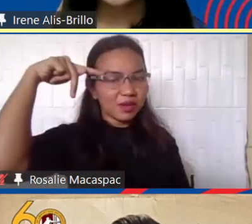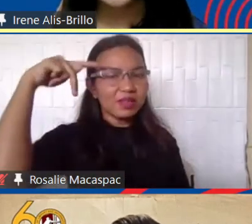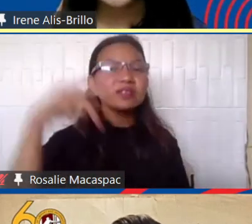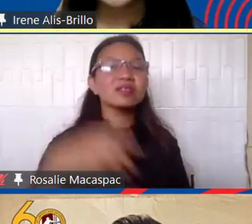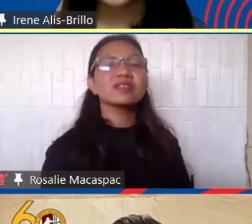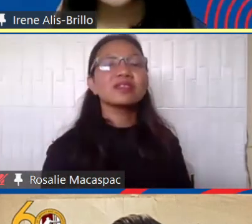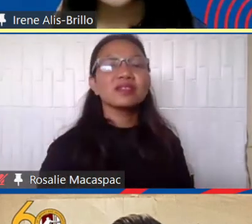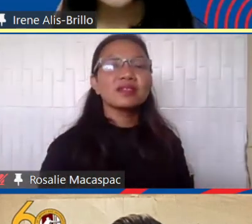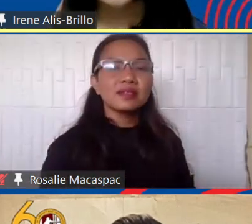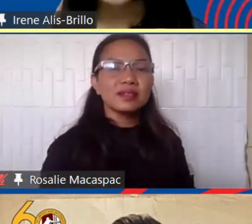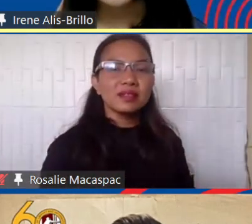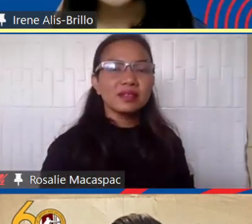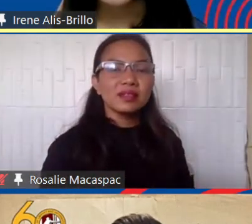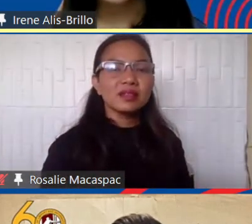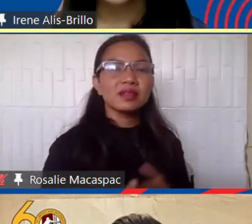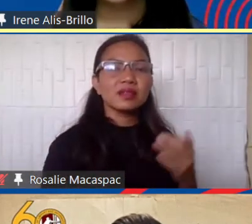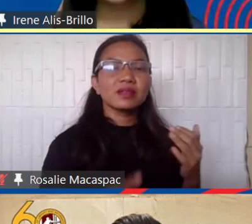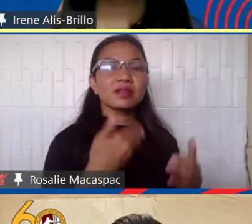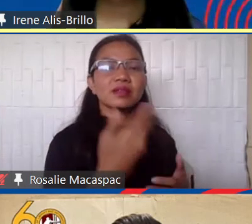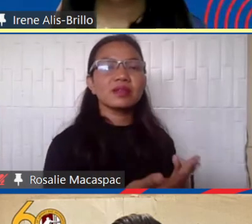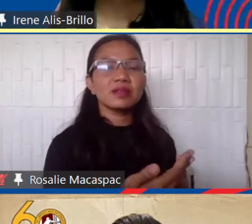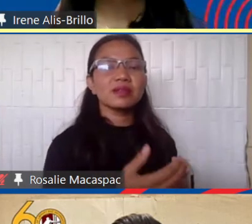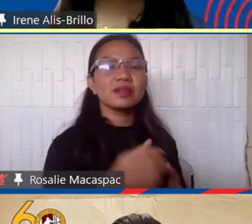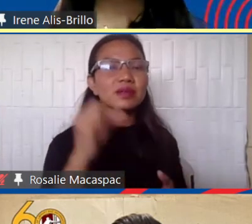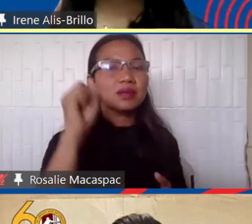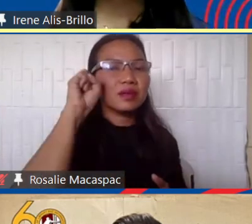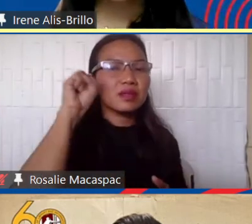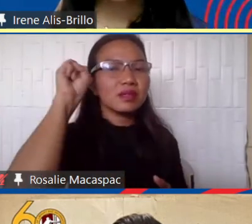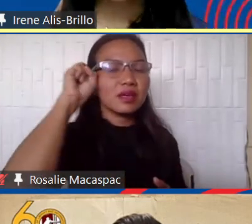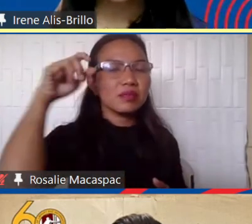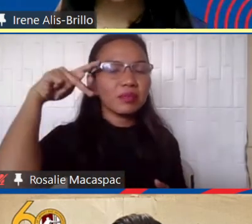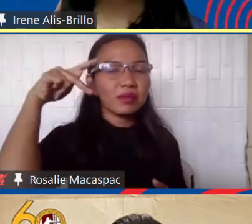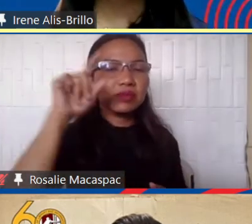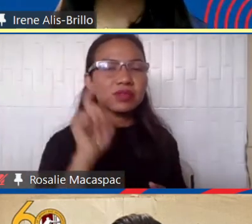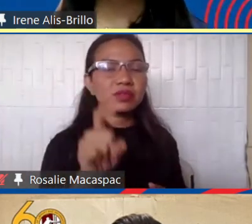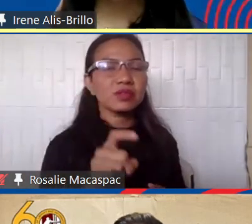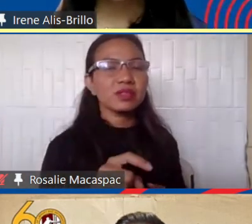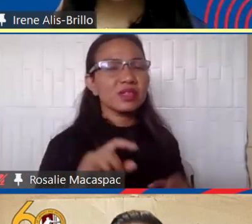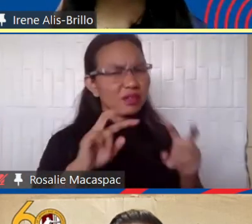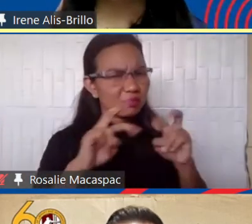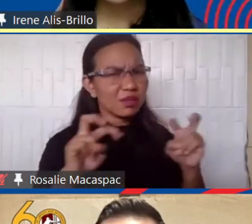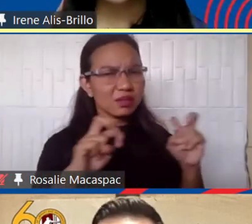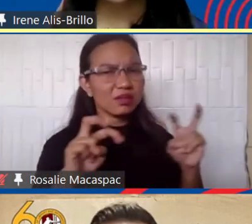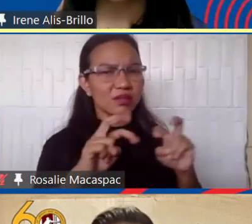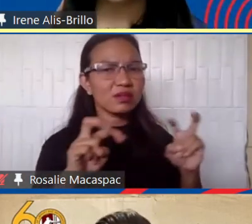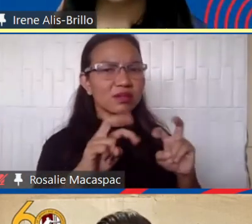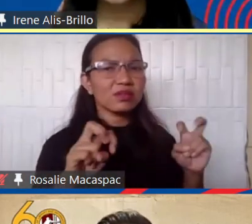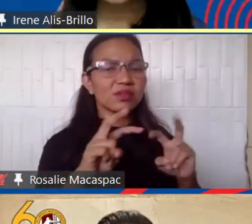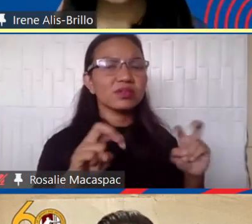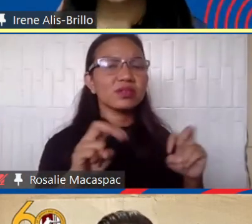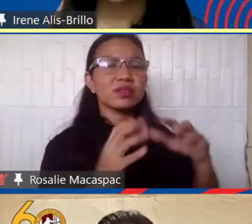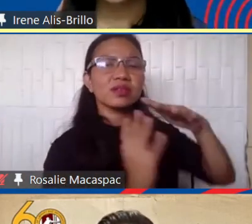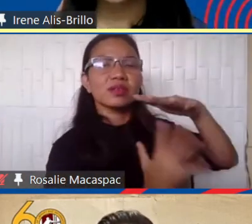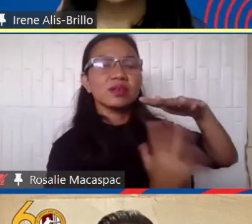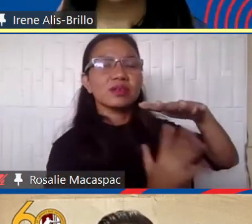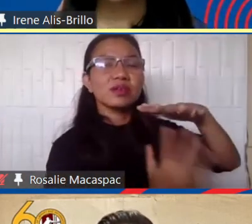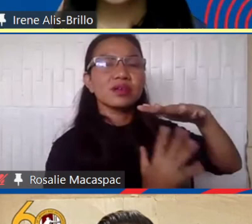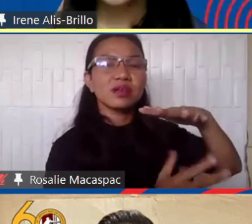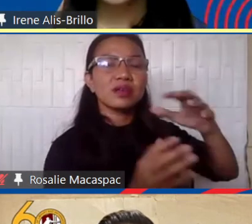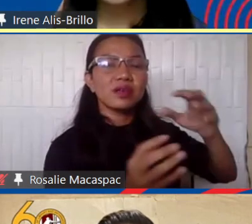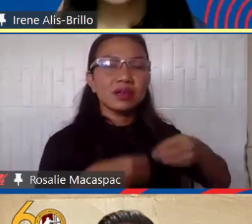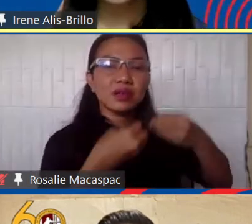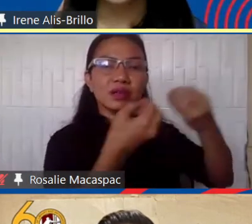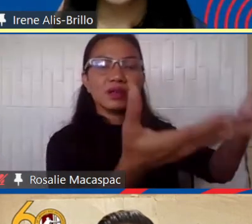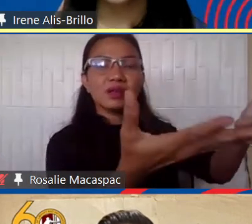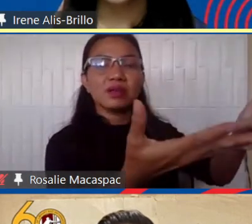Sacramento, this is from Simon Philip. If my research or the research of my client was published in a